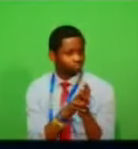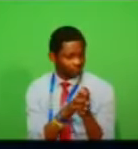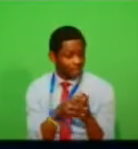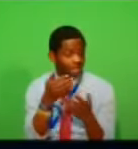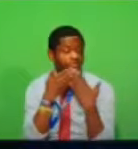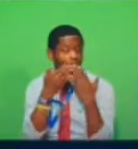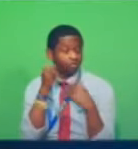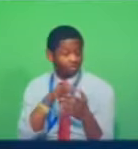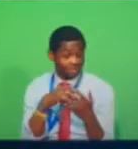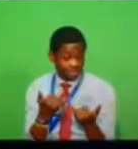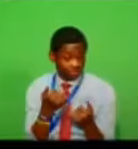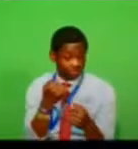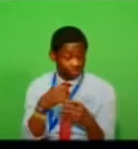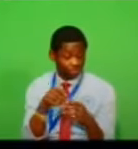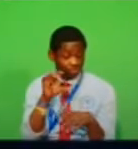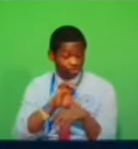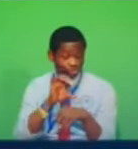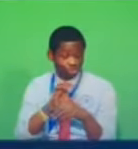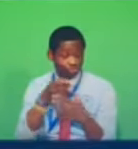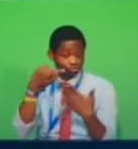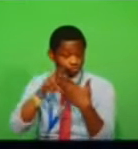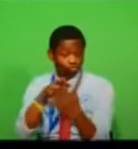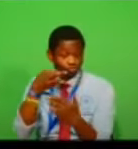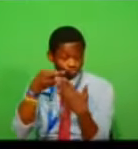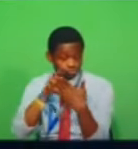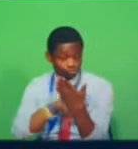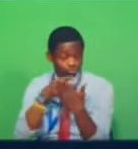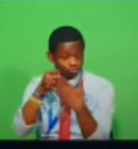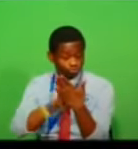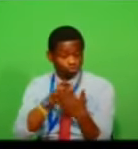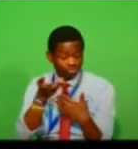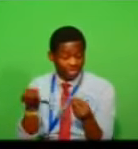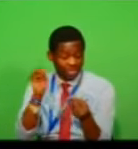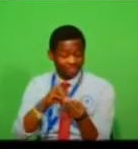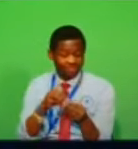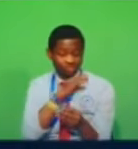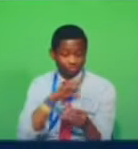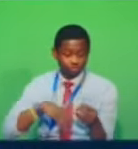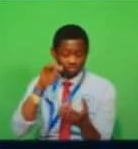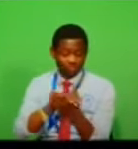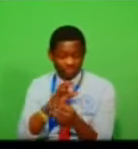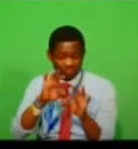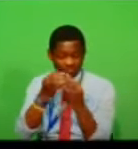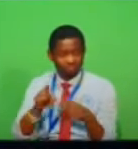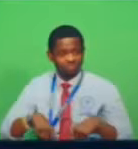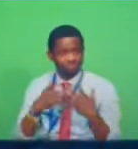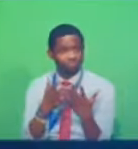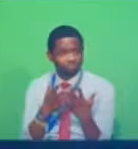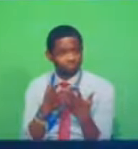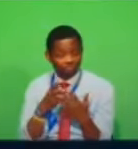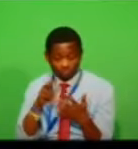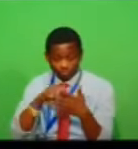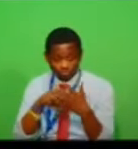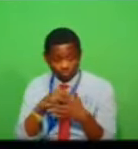to the tenets and things that we do. We must involve families, because when you read Genesis chapter 12, where